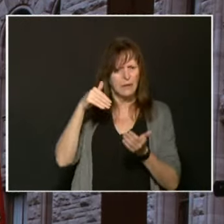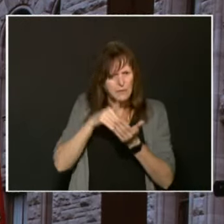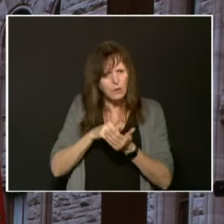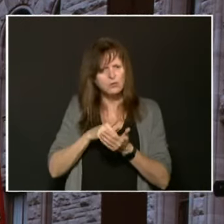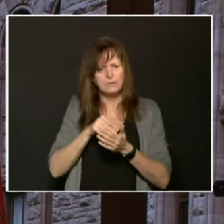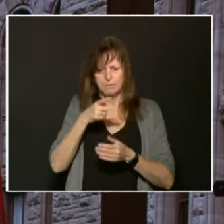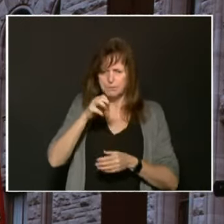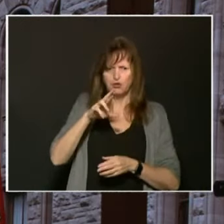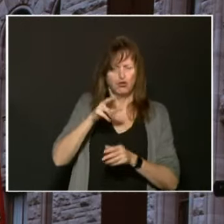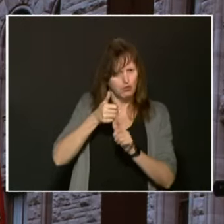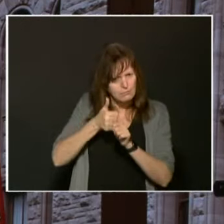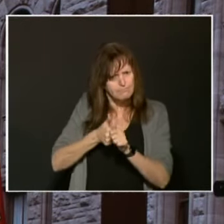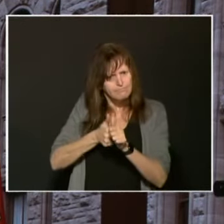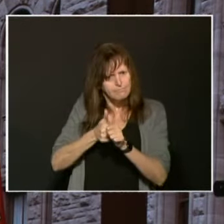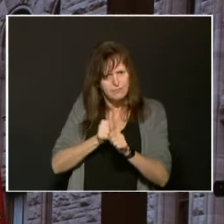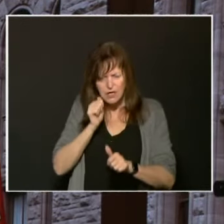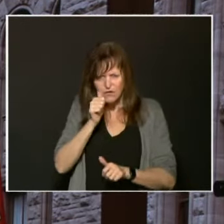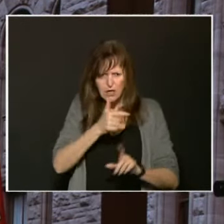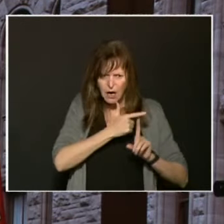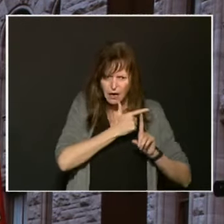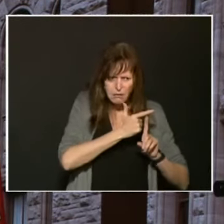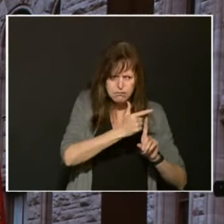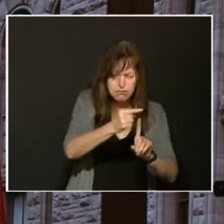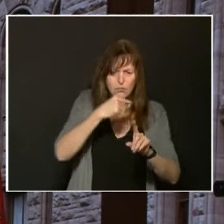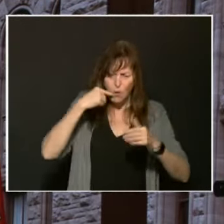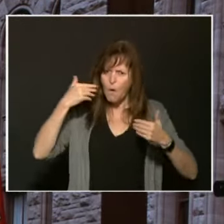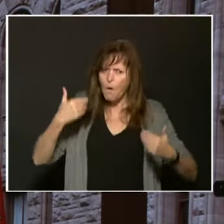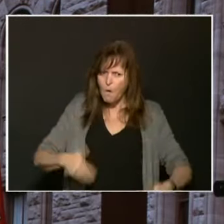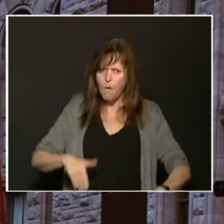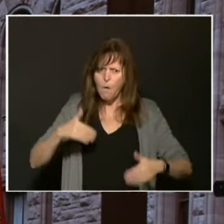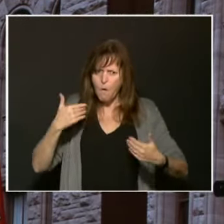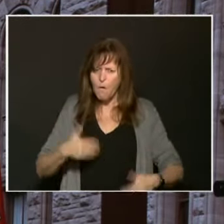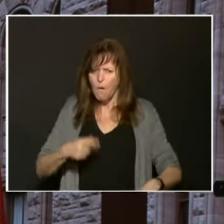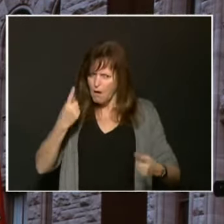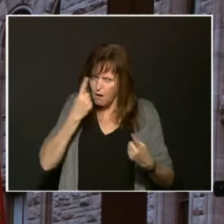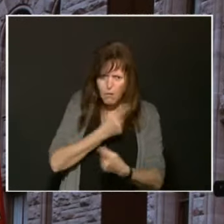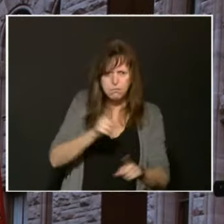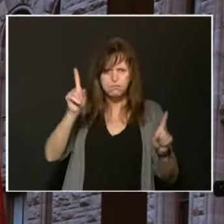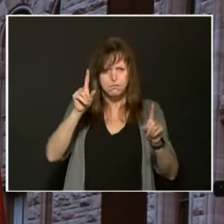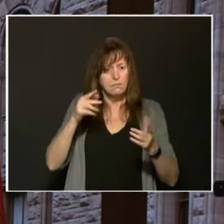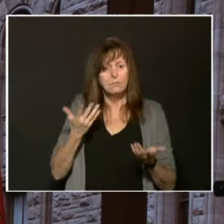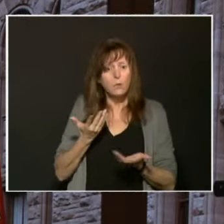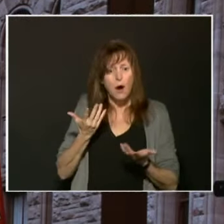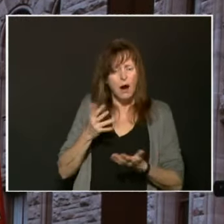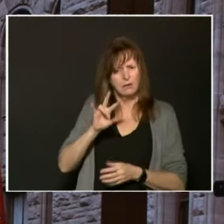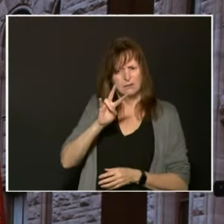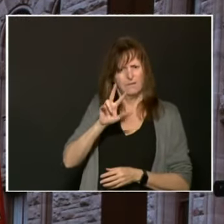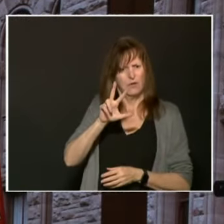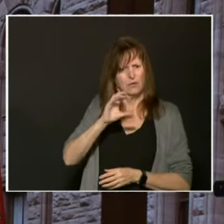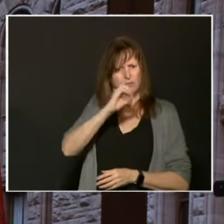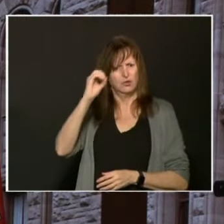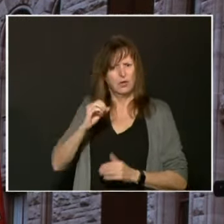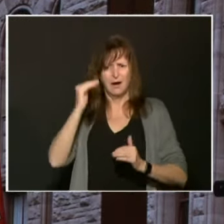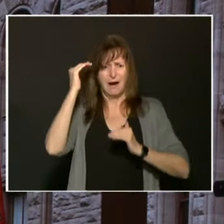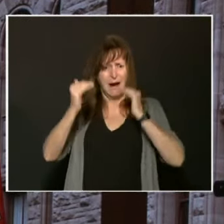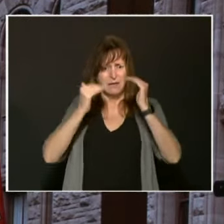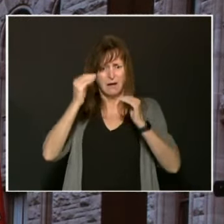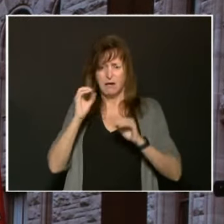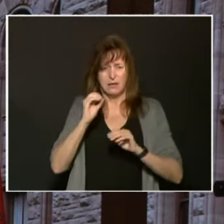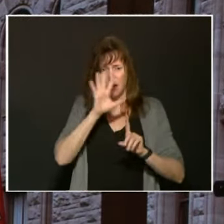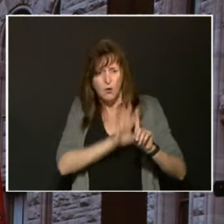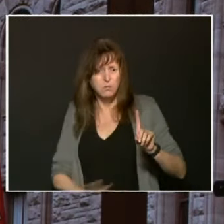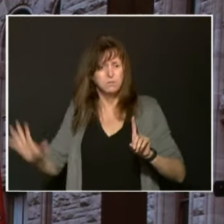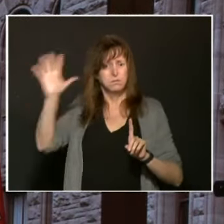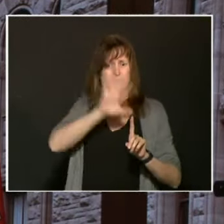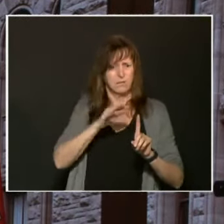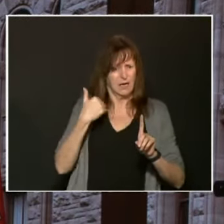tremendous achievement. This translates into 73% of adult Ontarians with at least one dose, and more